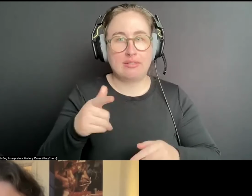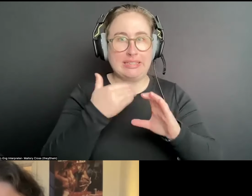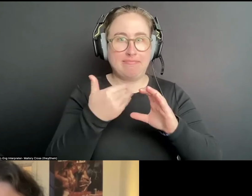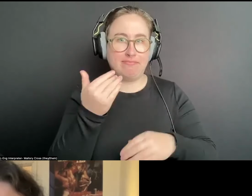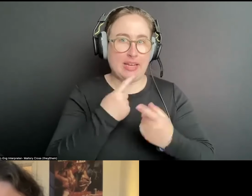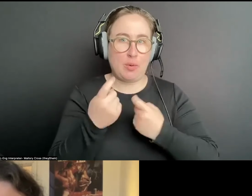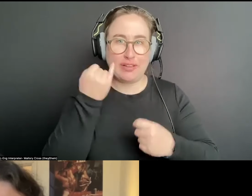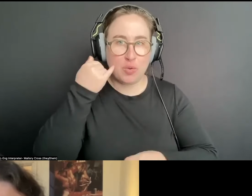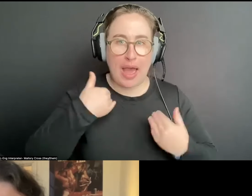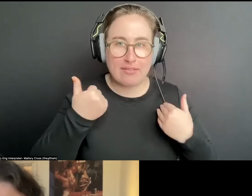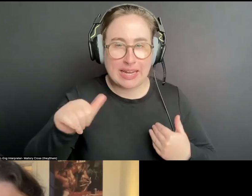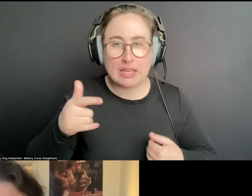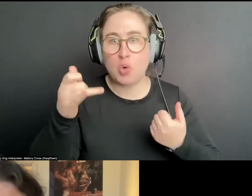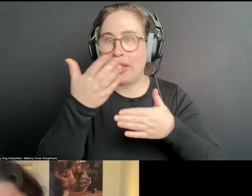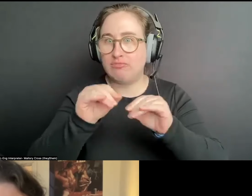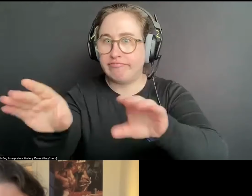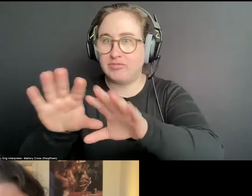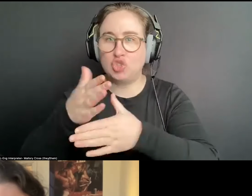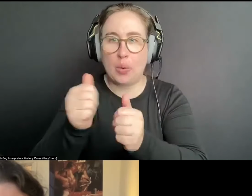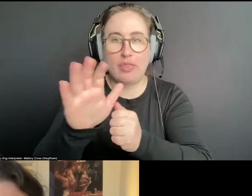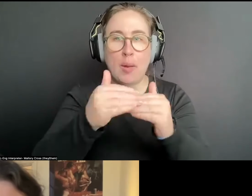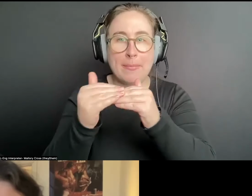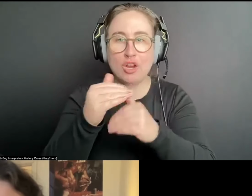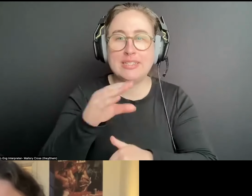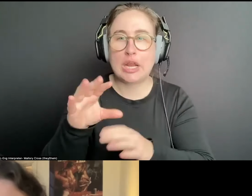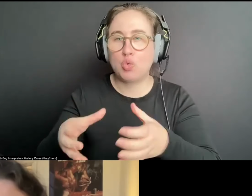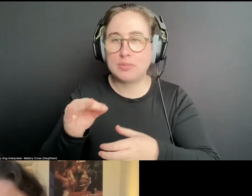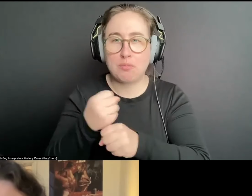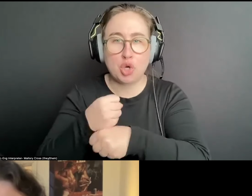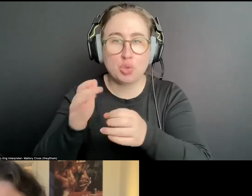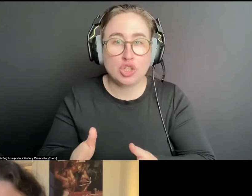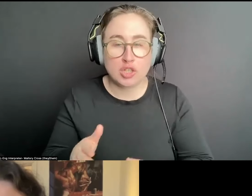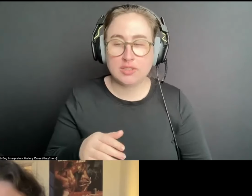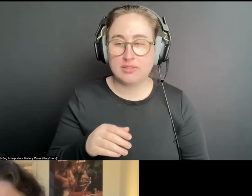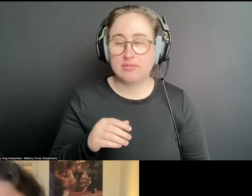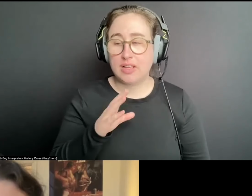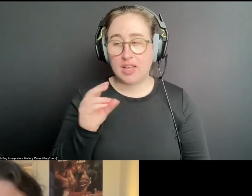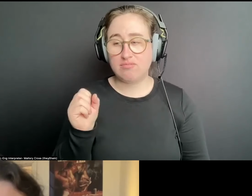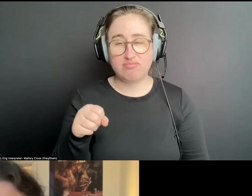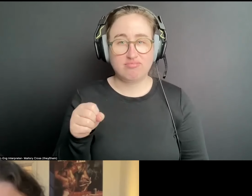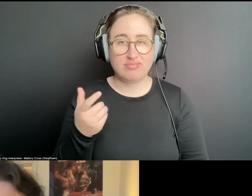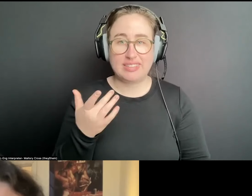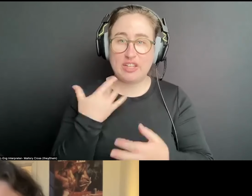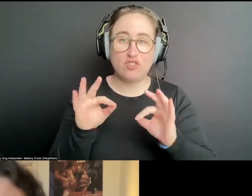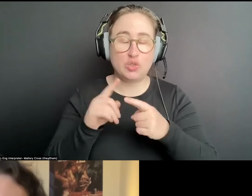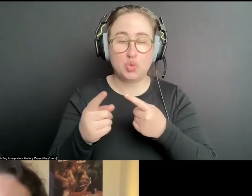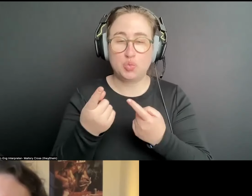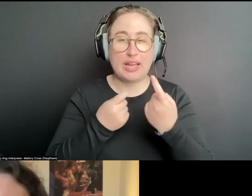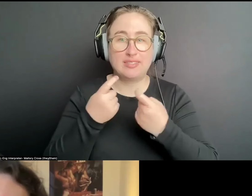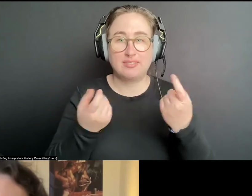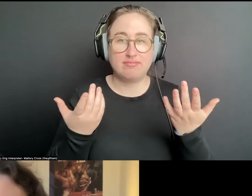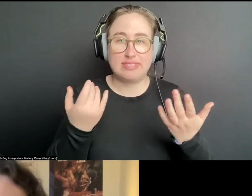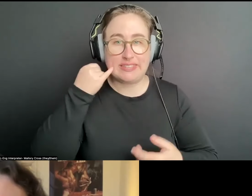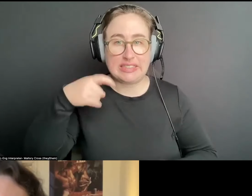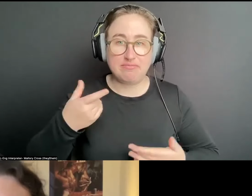if you have. Share it with your peers and groups of producers. And yeah, feel free to ask also any questions